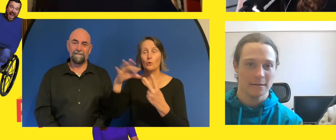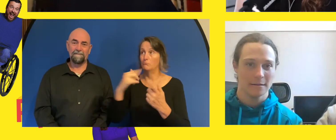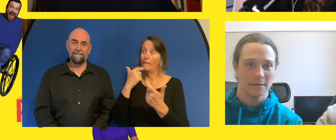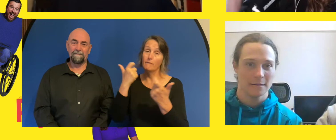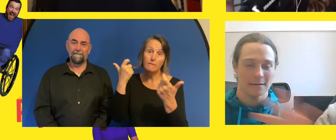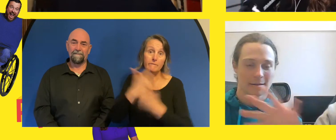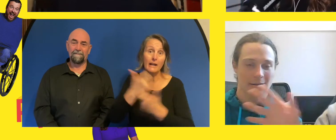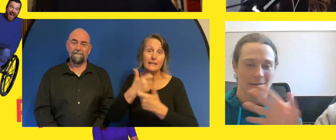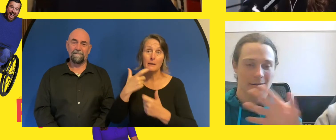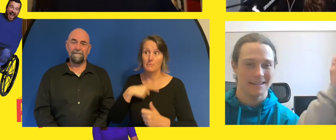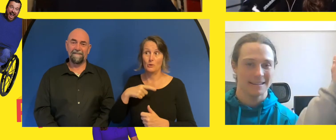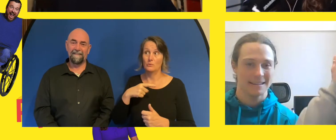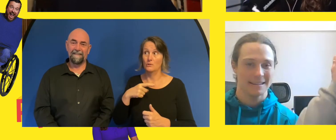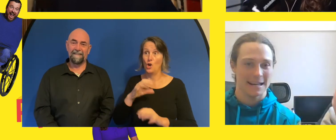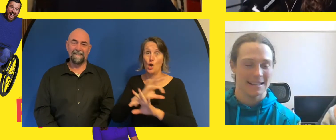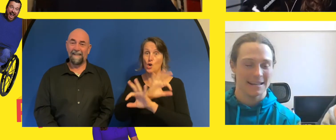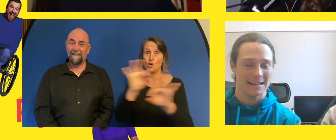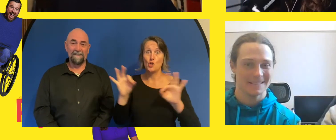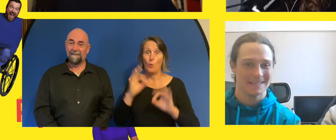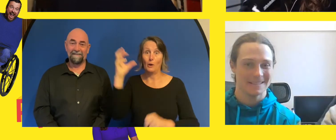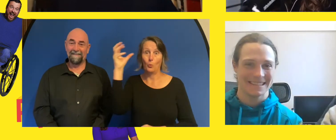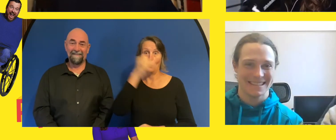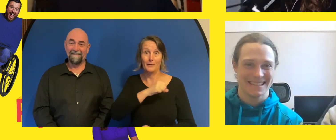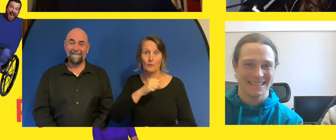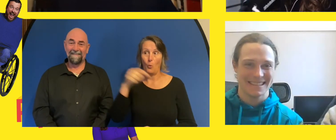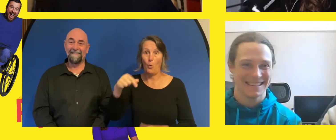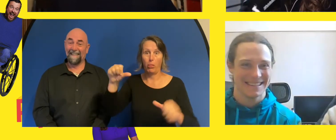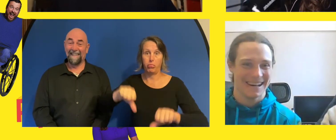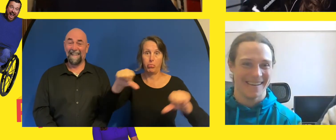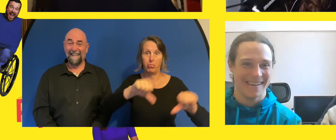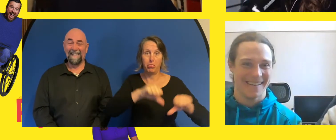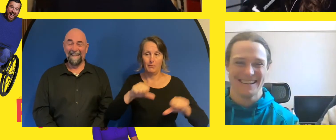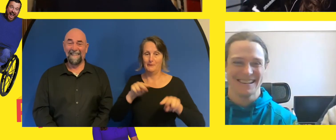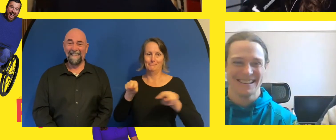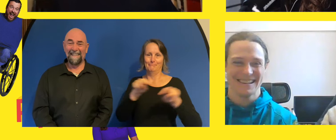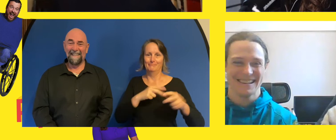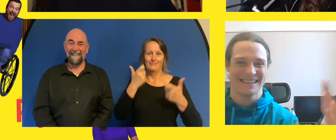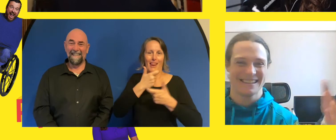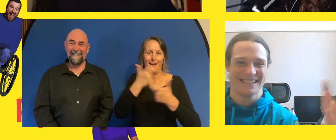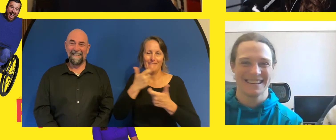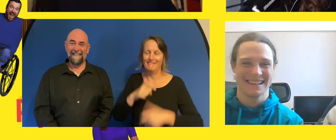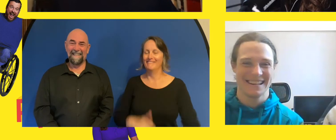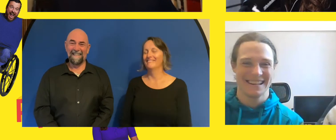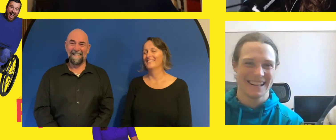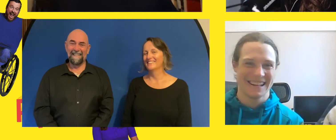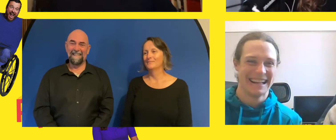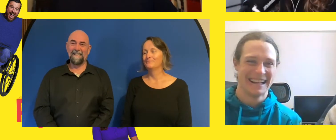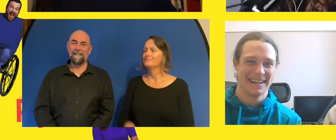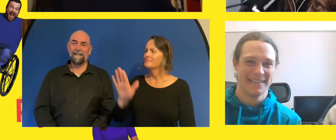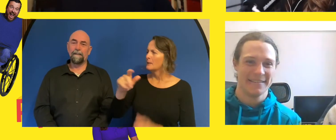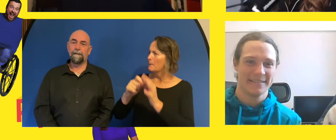And it was it was hilarious because no one was winning. Everyone was losing, and it was very funny to